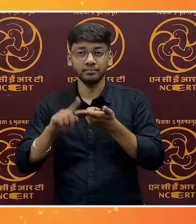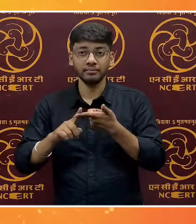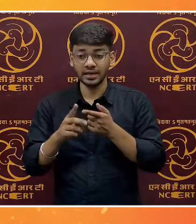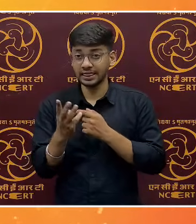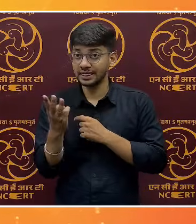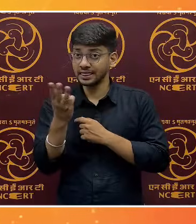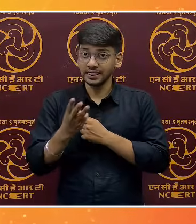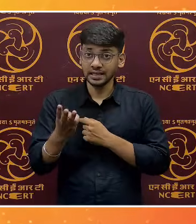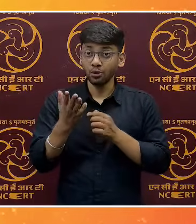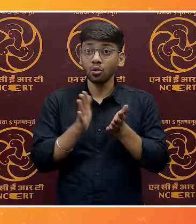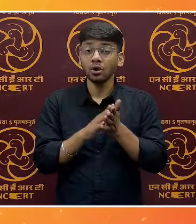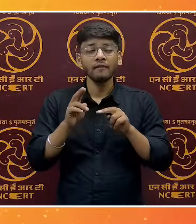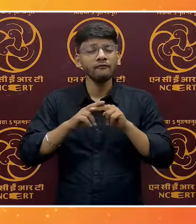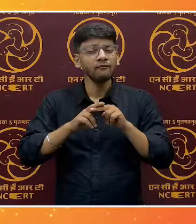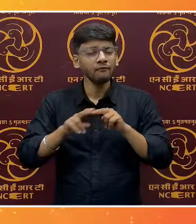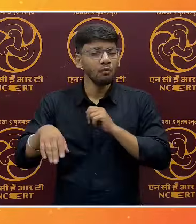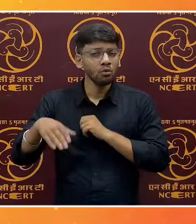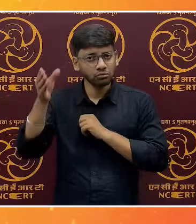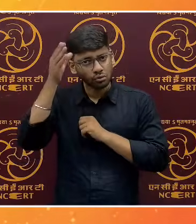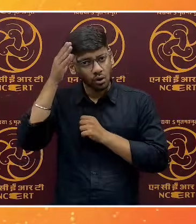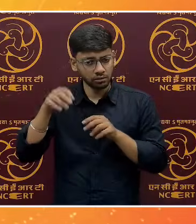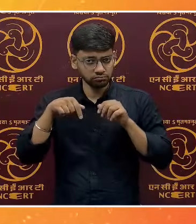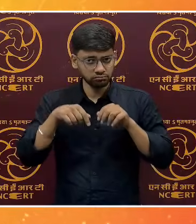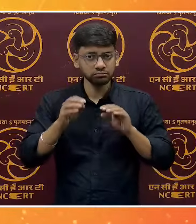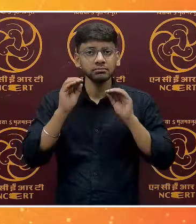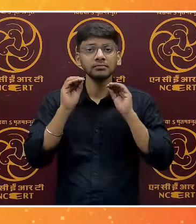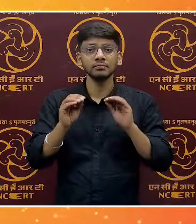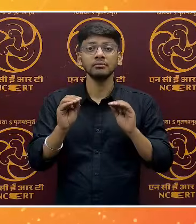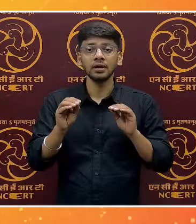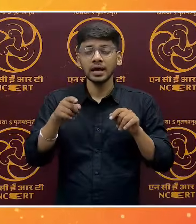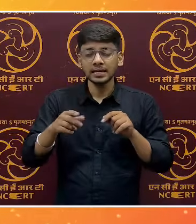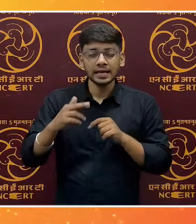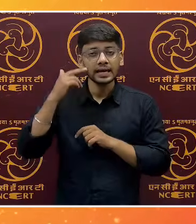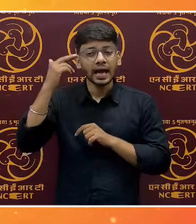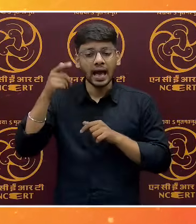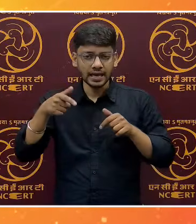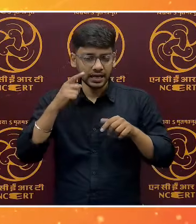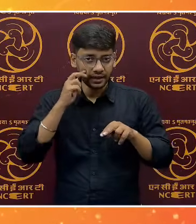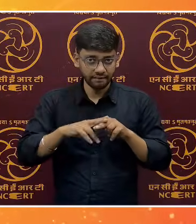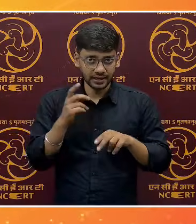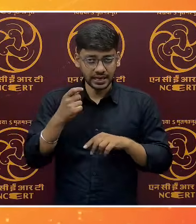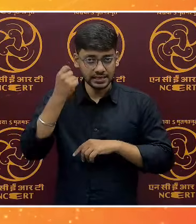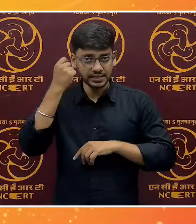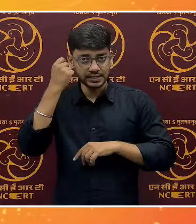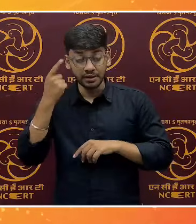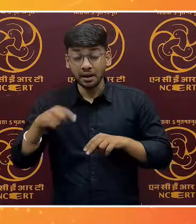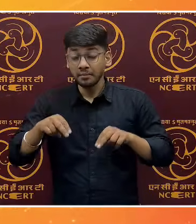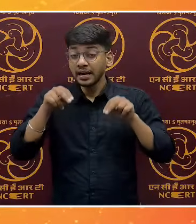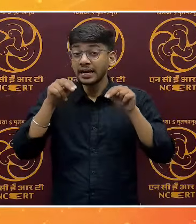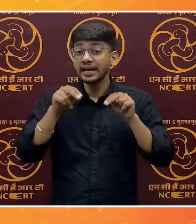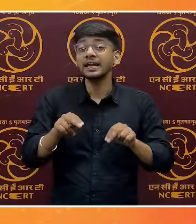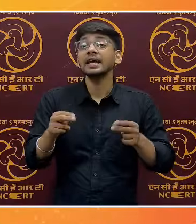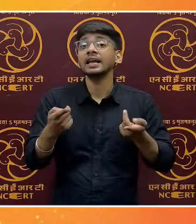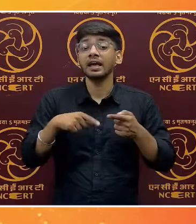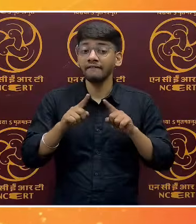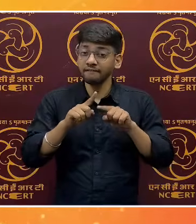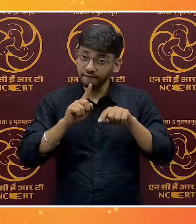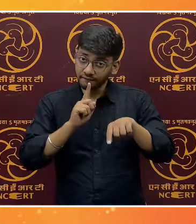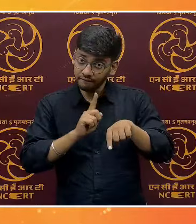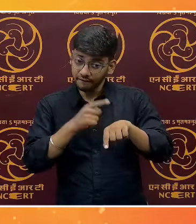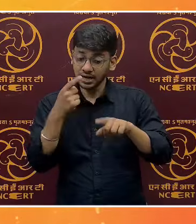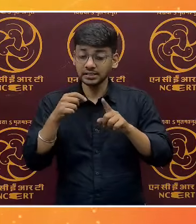formula of the perimeter of the rectangle. So for this we need to understand what is perimeter. So let's suppose we have any